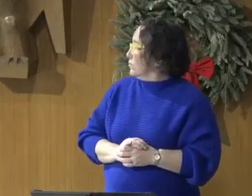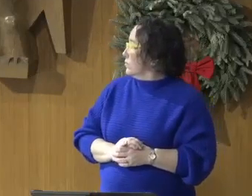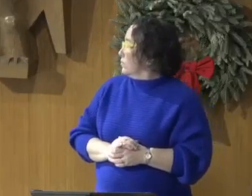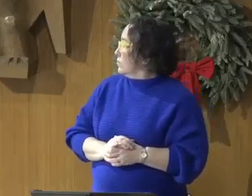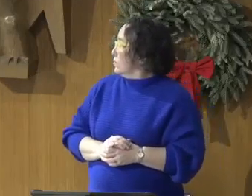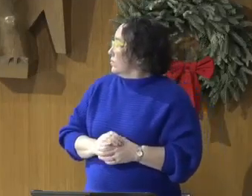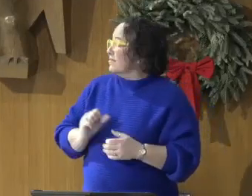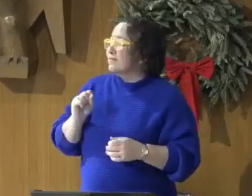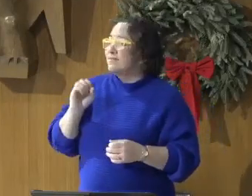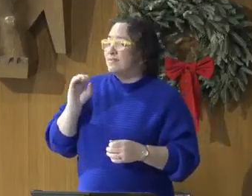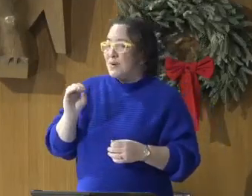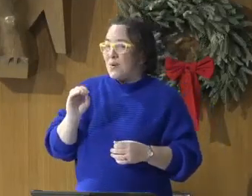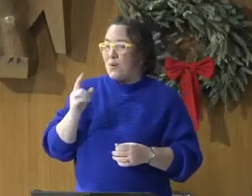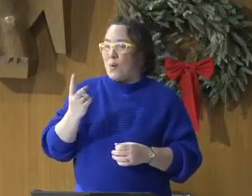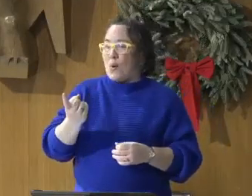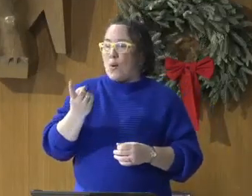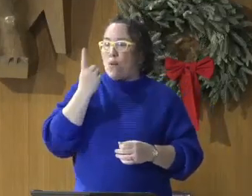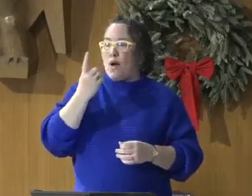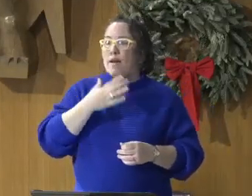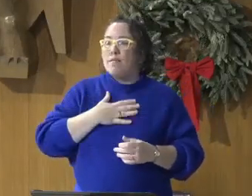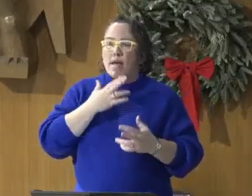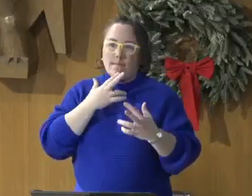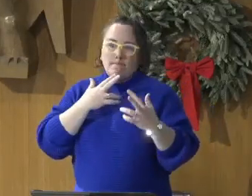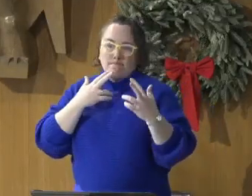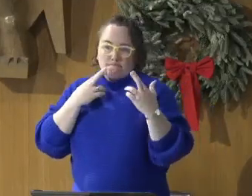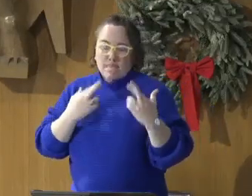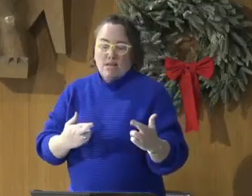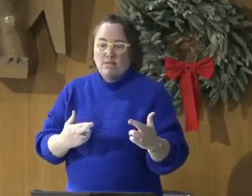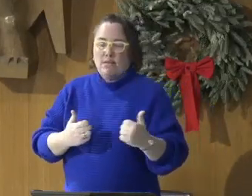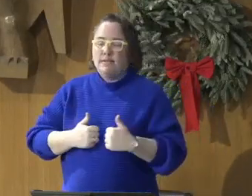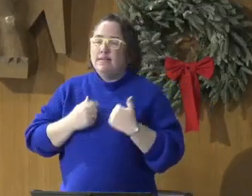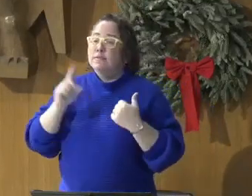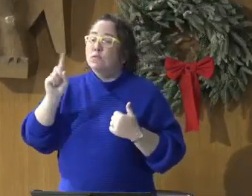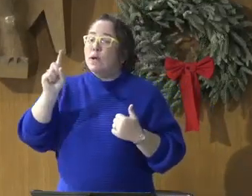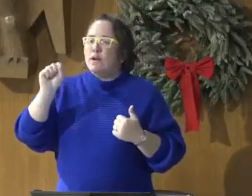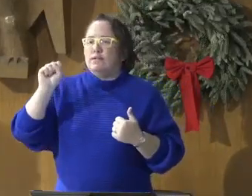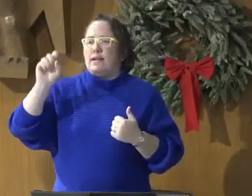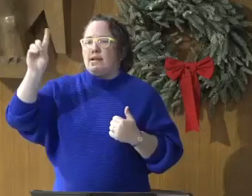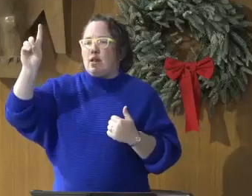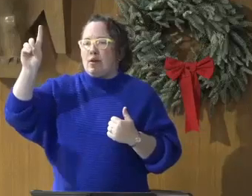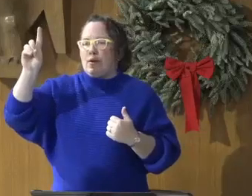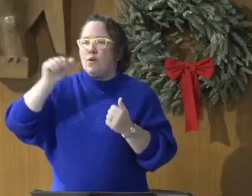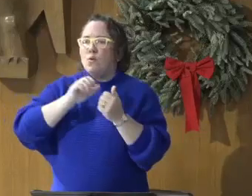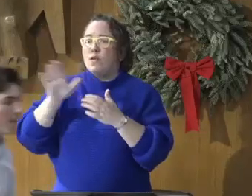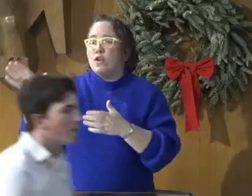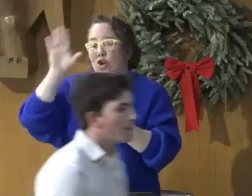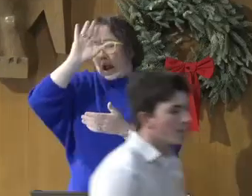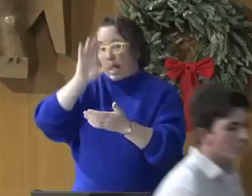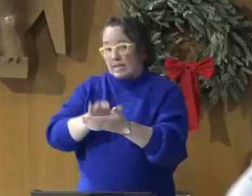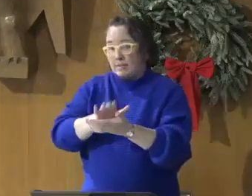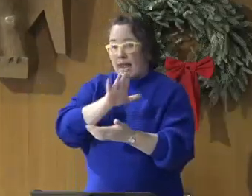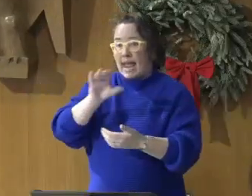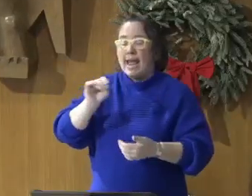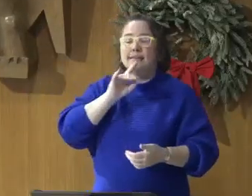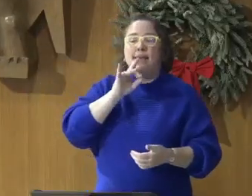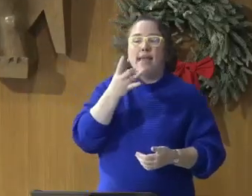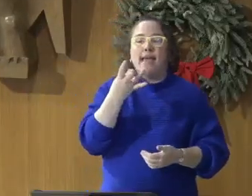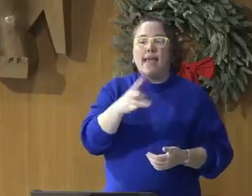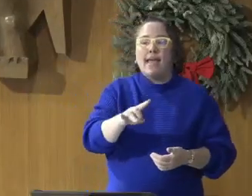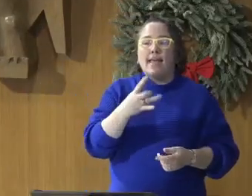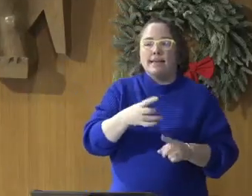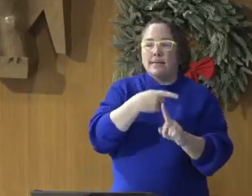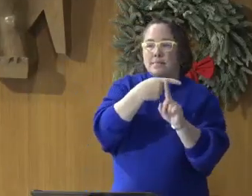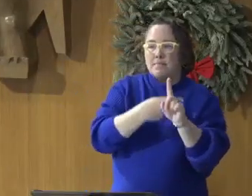So one of my absolute best friends lives in San Diego with her husband and their 18-month-old